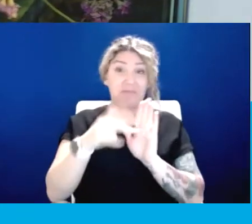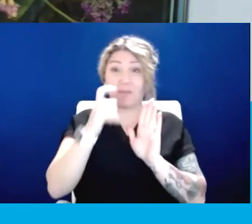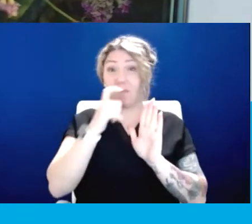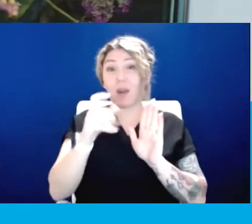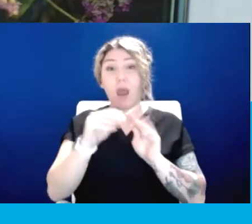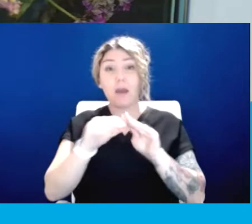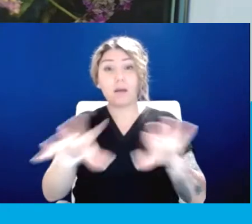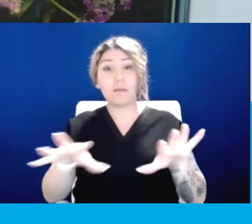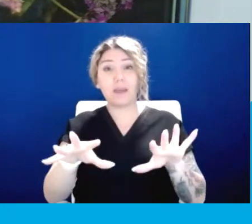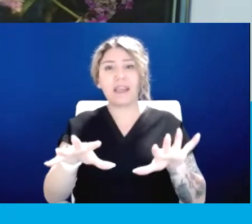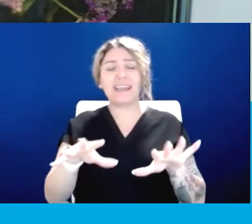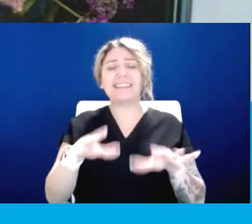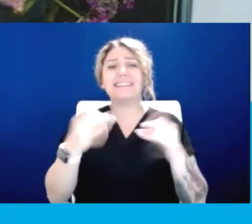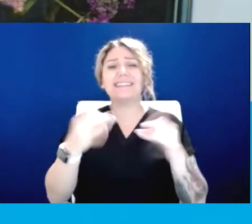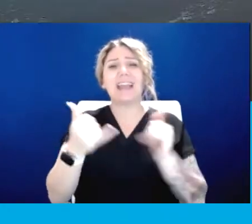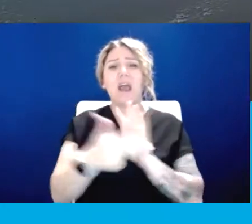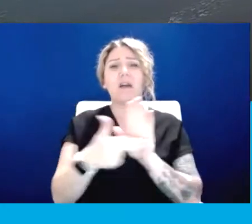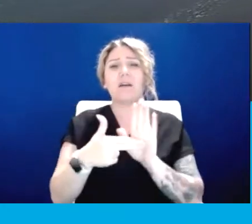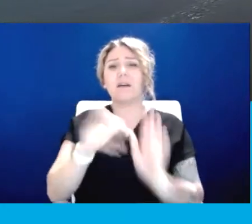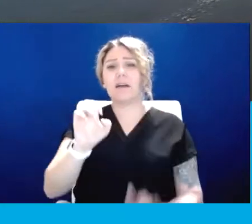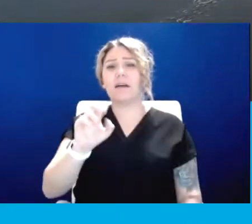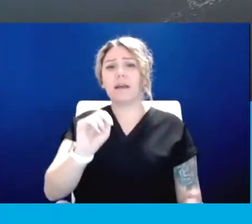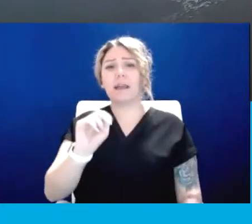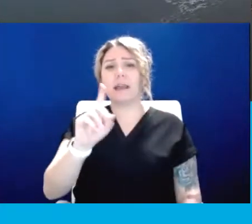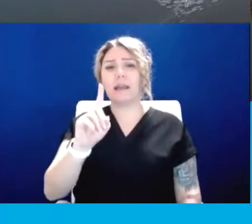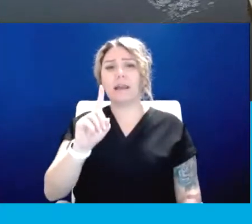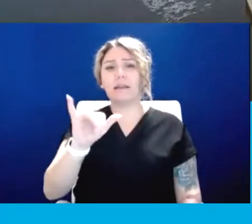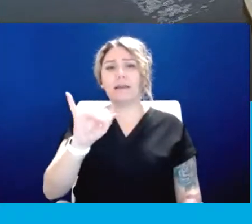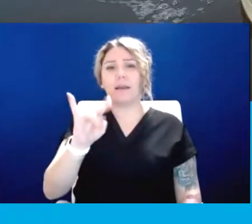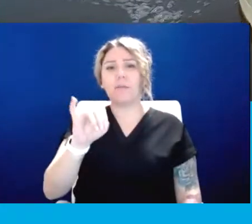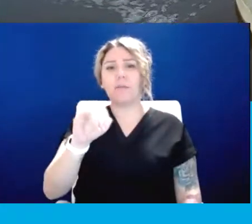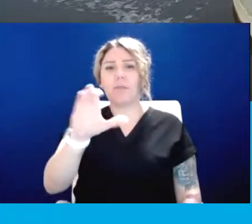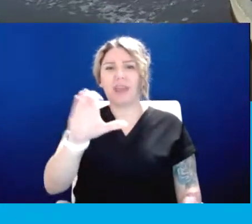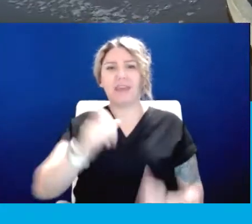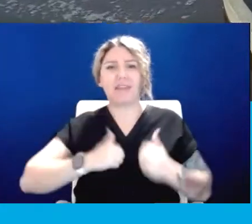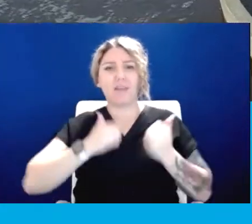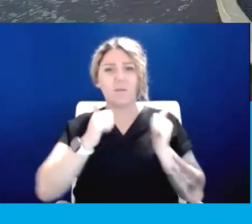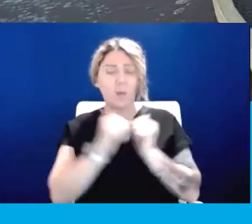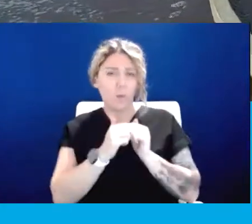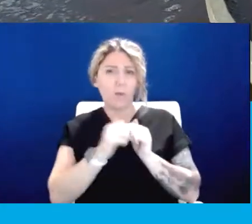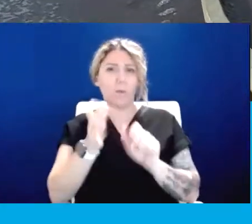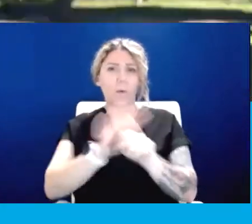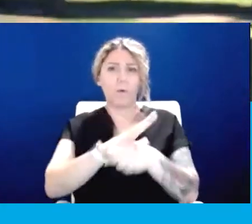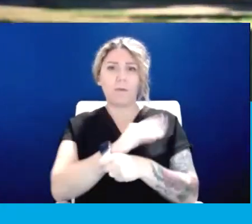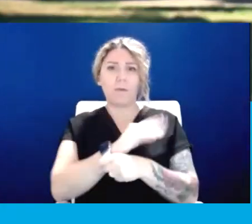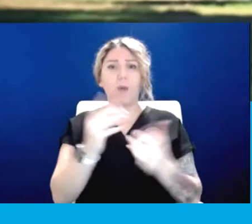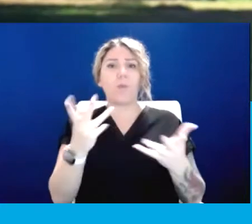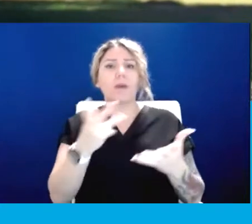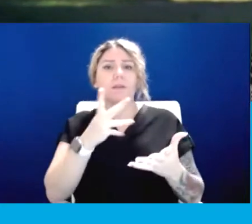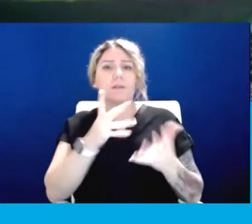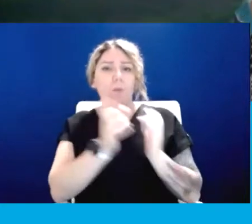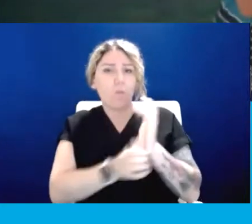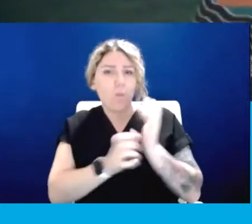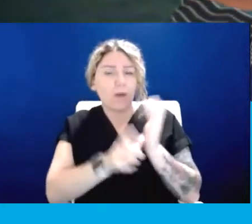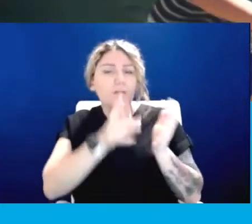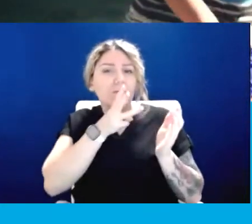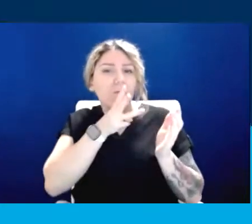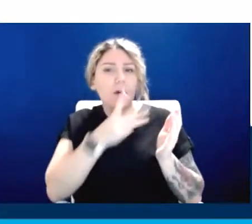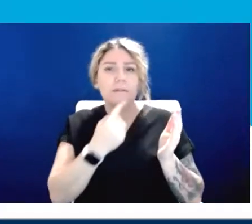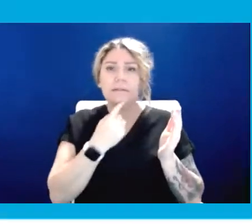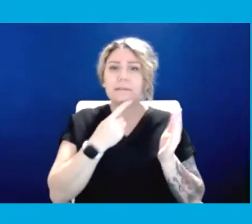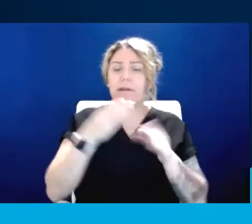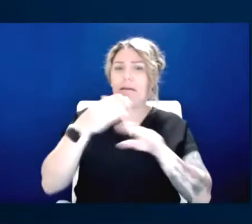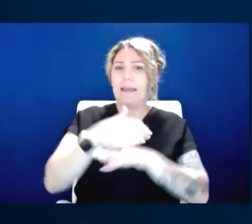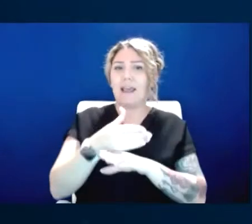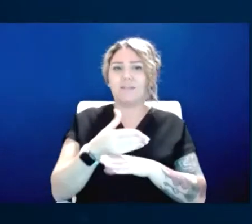it an endemic. Living with COVID and what our wastewater is telling us now about viral variants after the big spring break